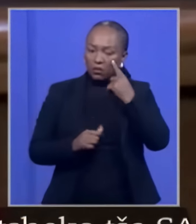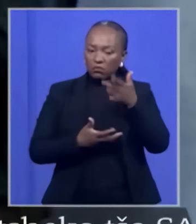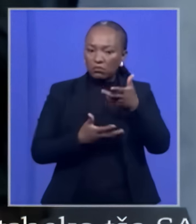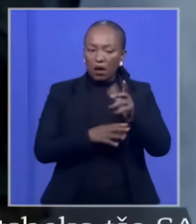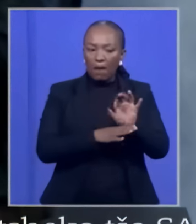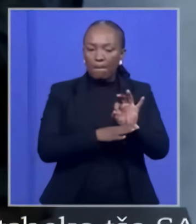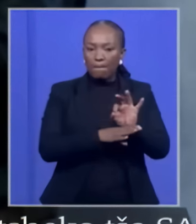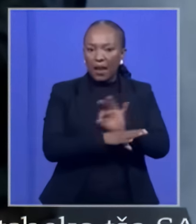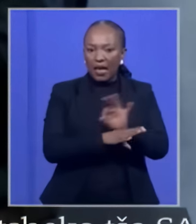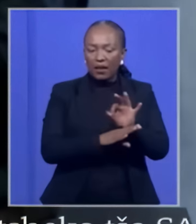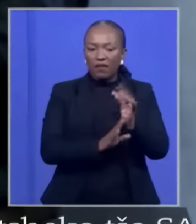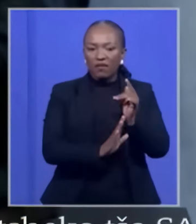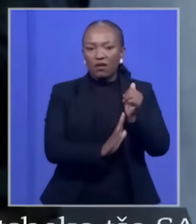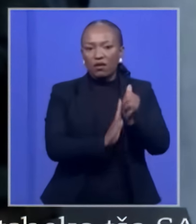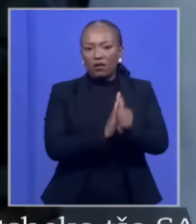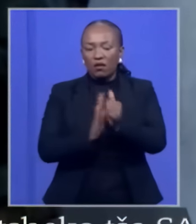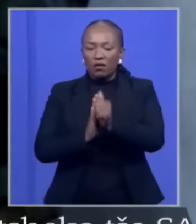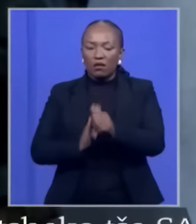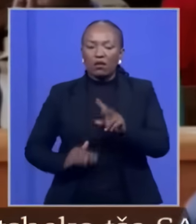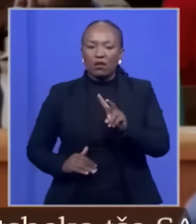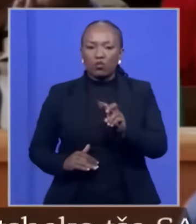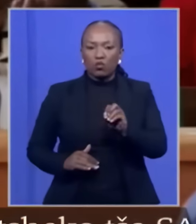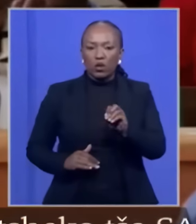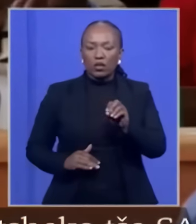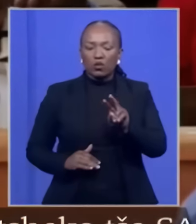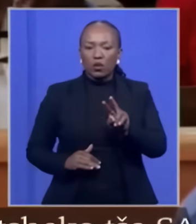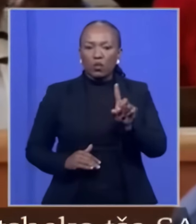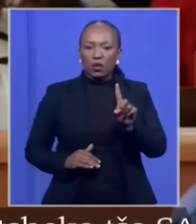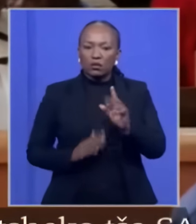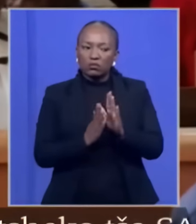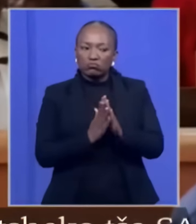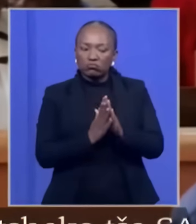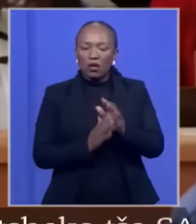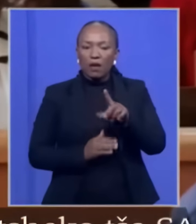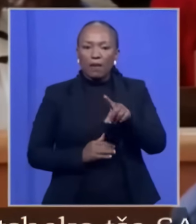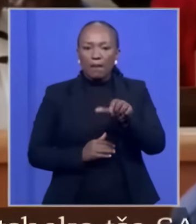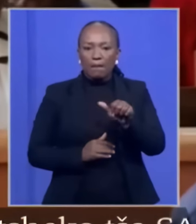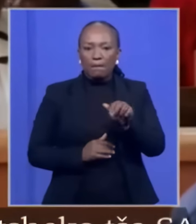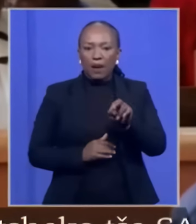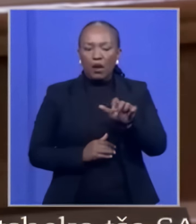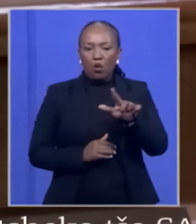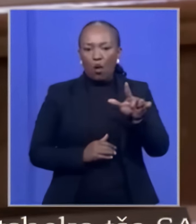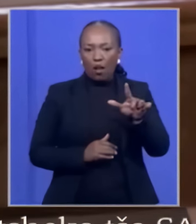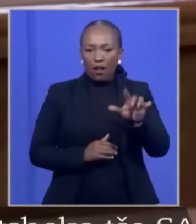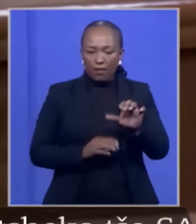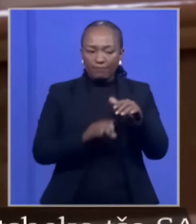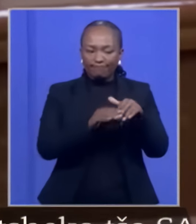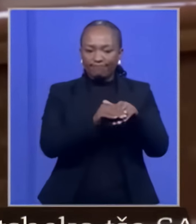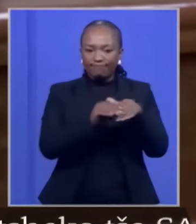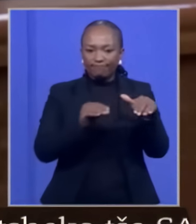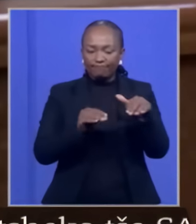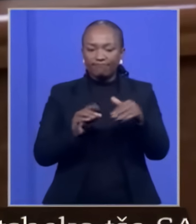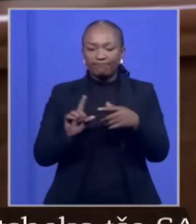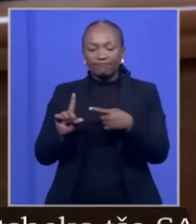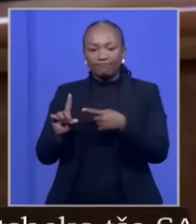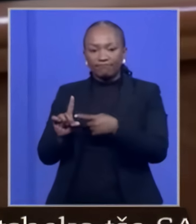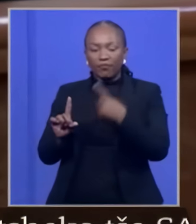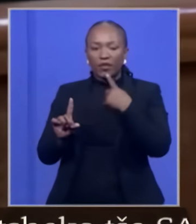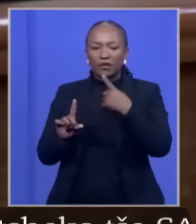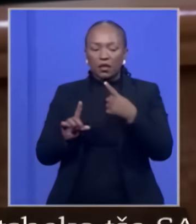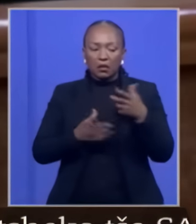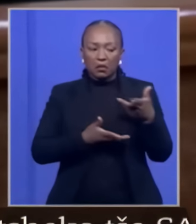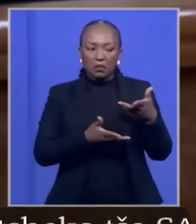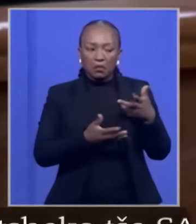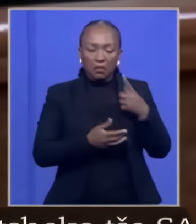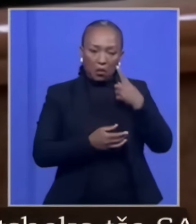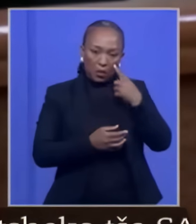le gore ka ngwaga wa 2021 o ba itukišetša go dira kgopelo ya parola. O bošitša latola ditatofatšo tša gore e be a boledišana le tlhatse